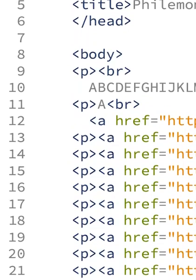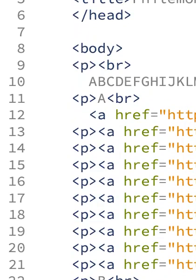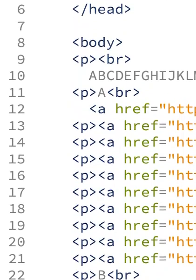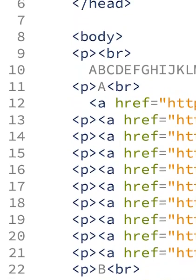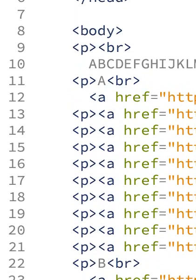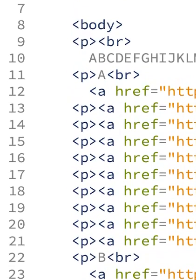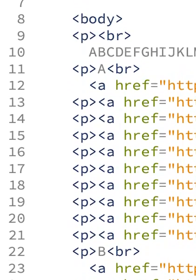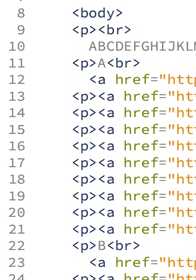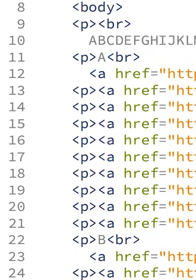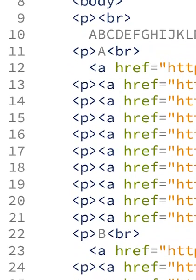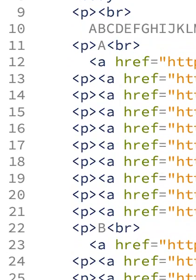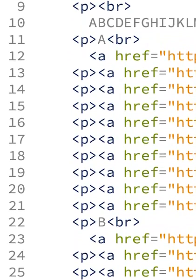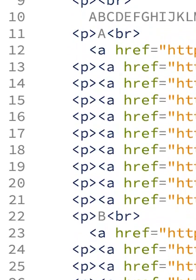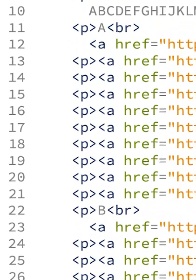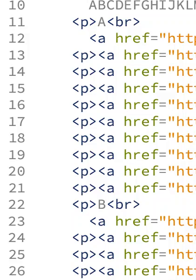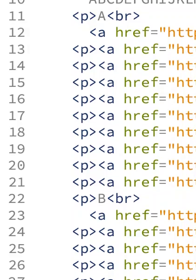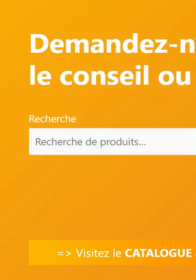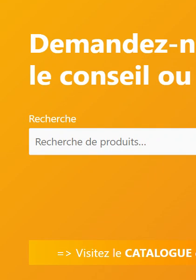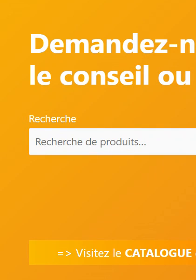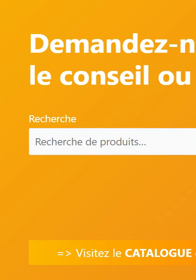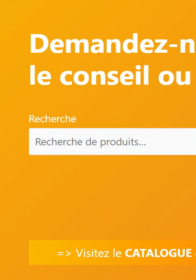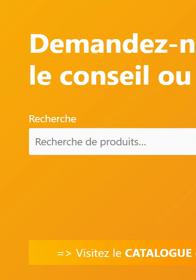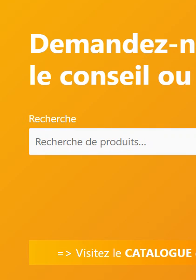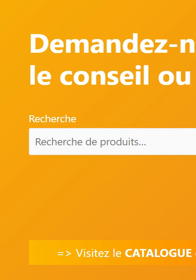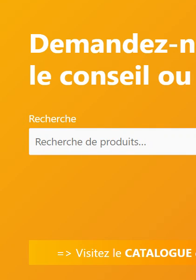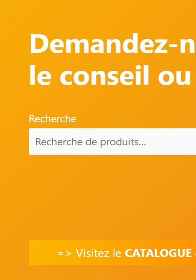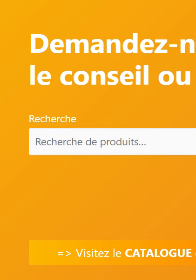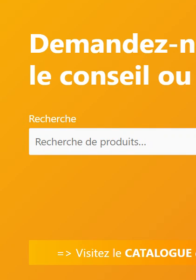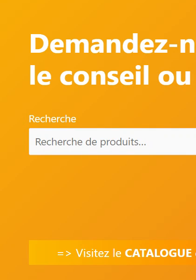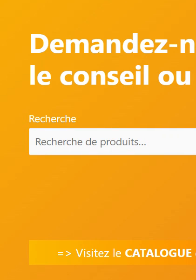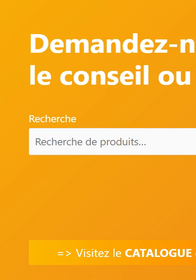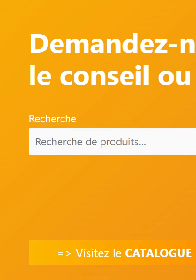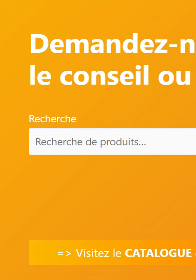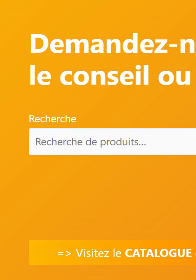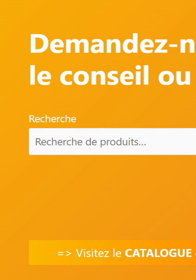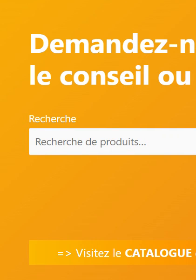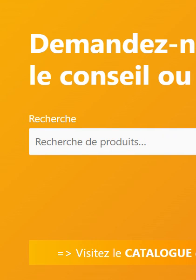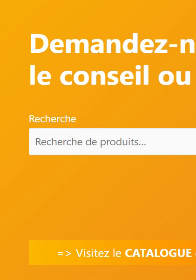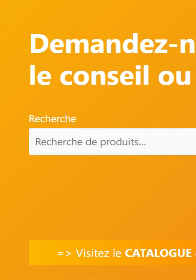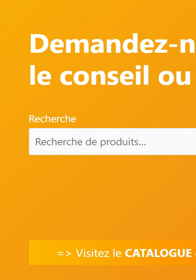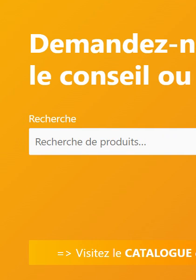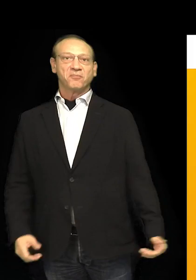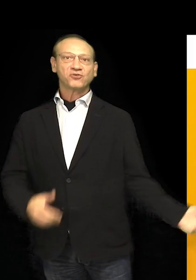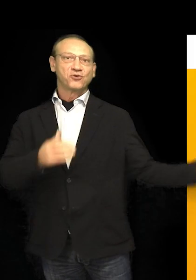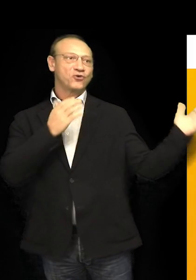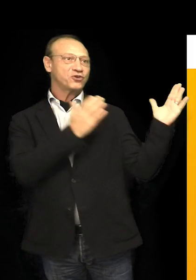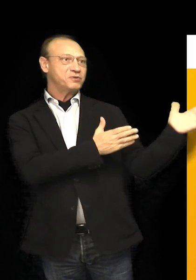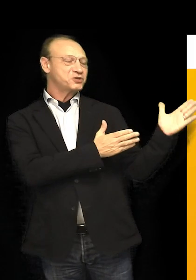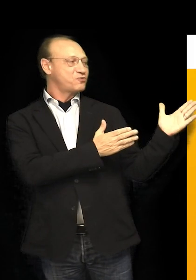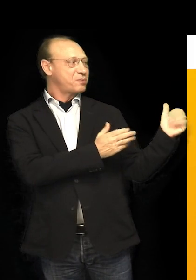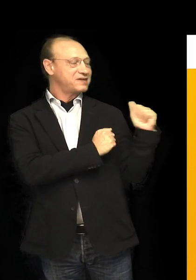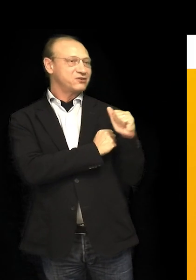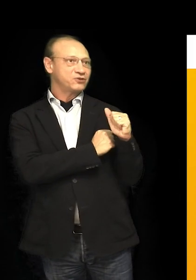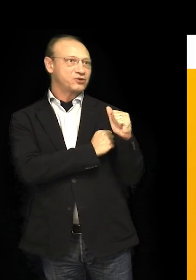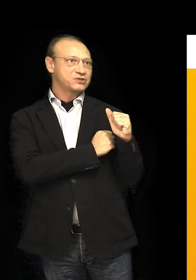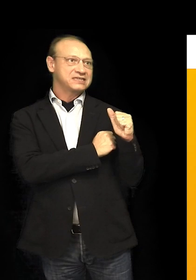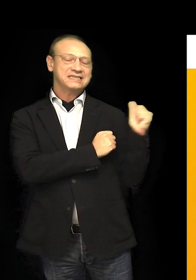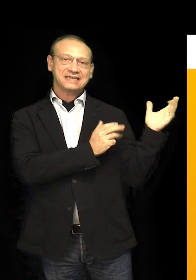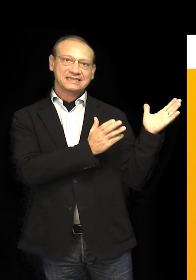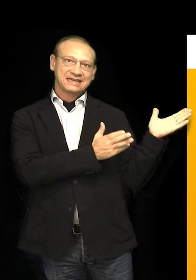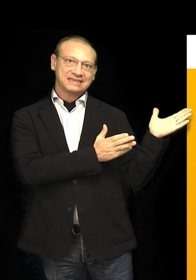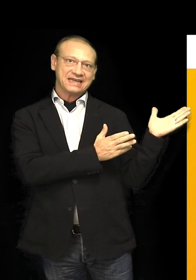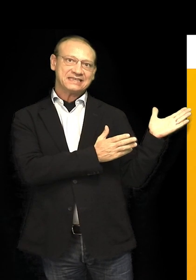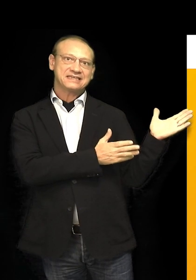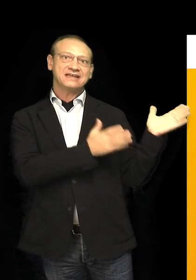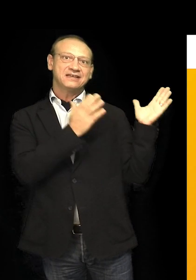Hi there. If you're like most people, you understand how frustrating it is to constantly cycle through different solutions